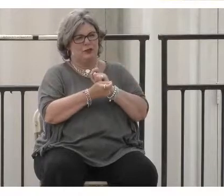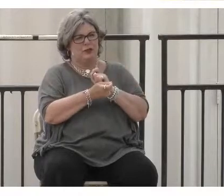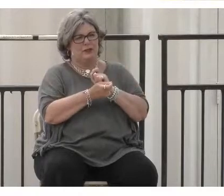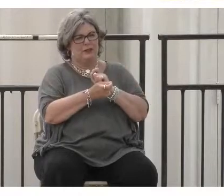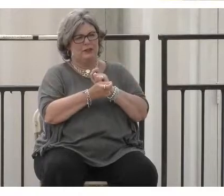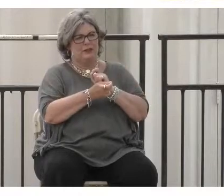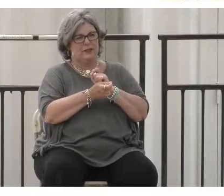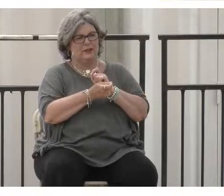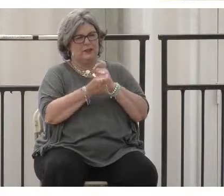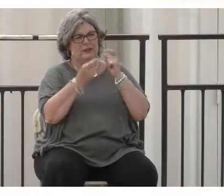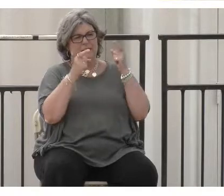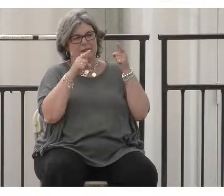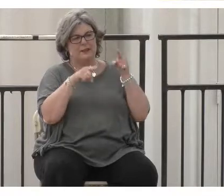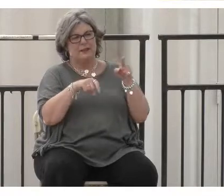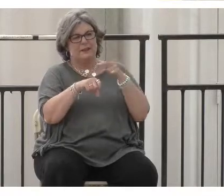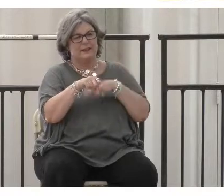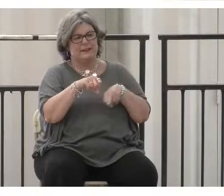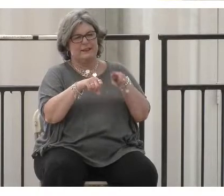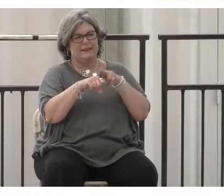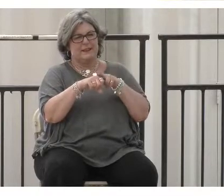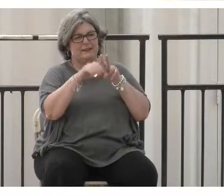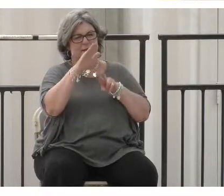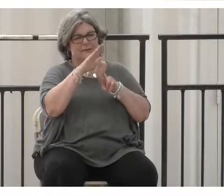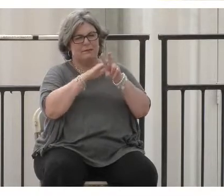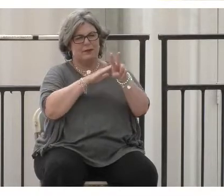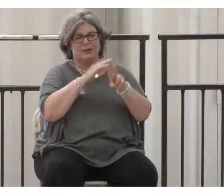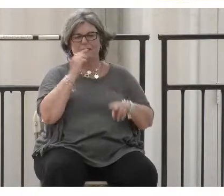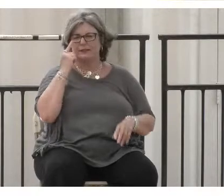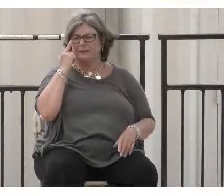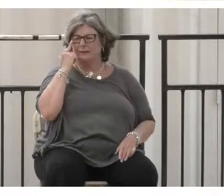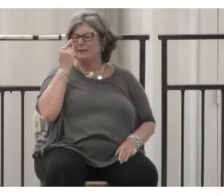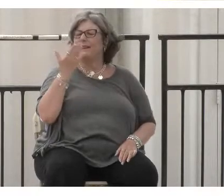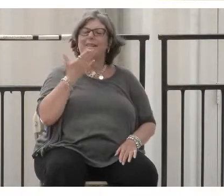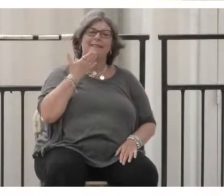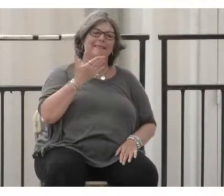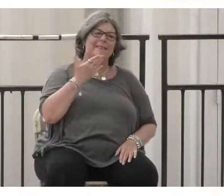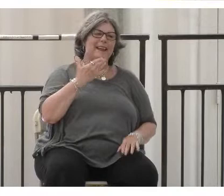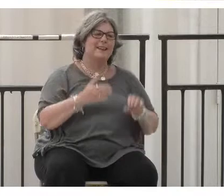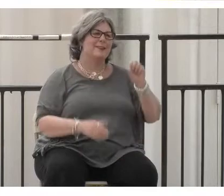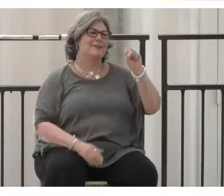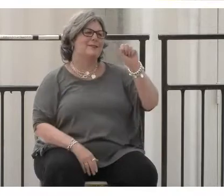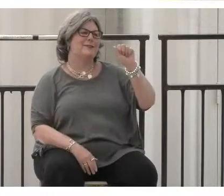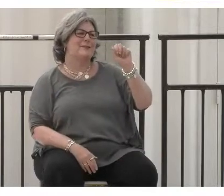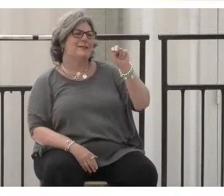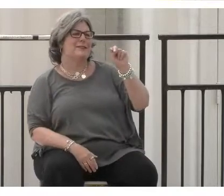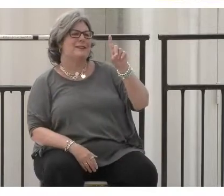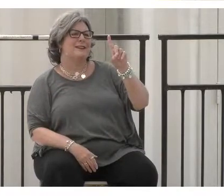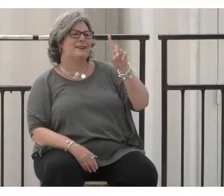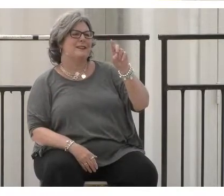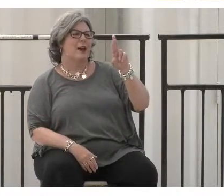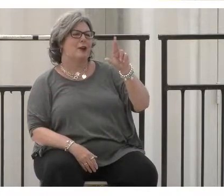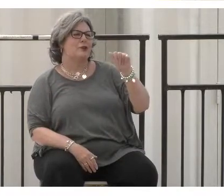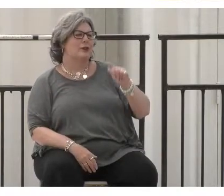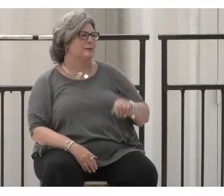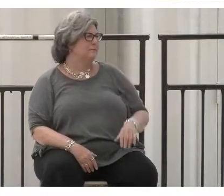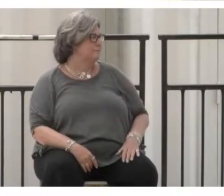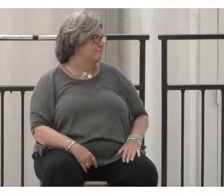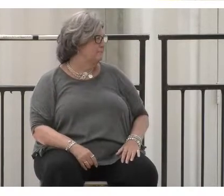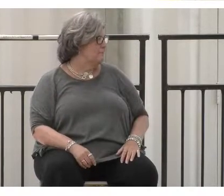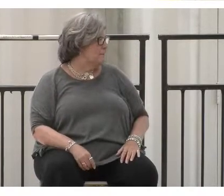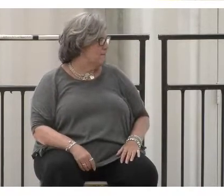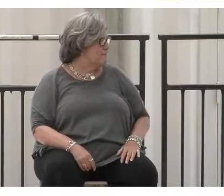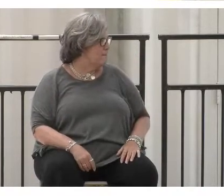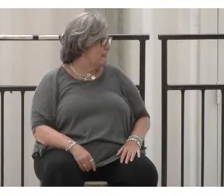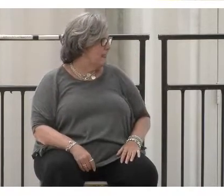this is perhaps in a nutshell what I would like to say. Yeah. Thank you so much, Sandra. I'd also like to take a moment to